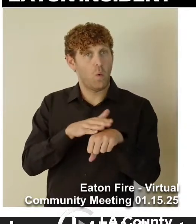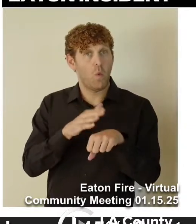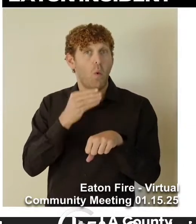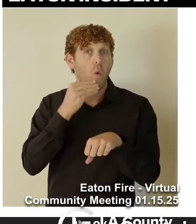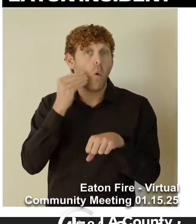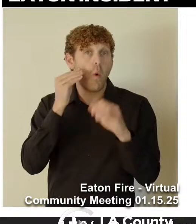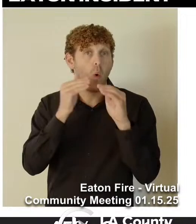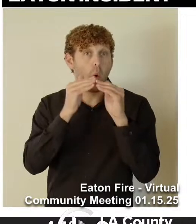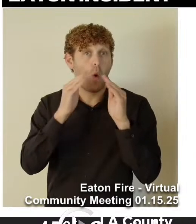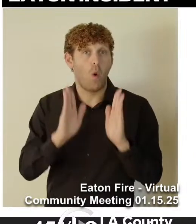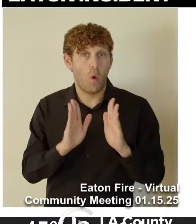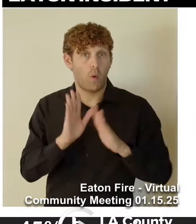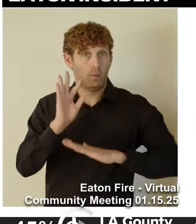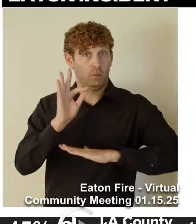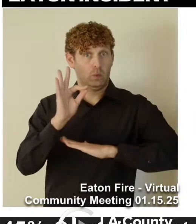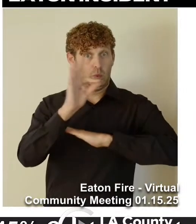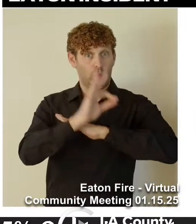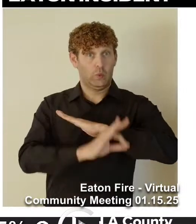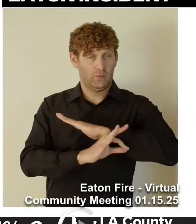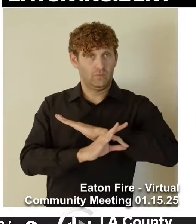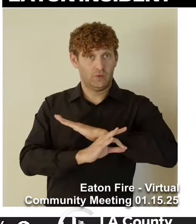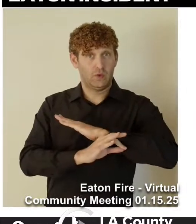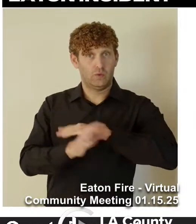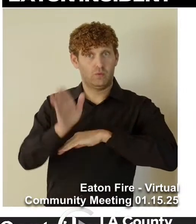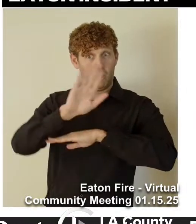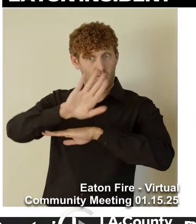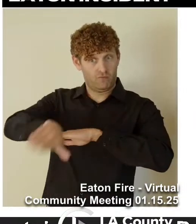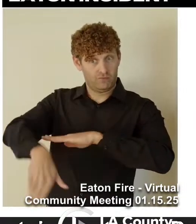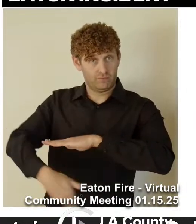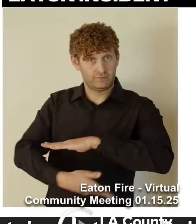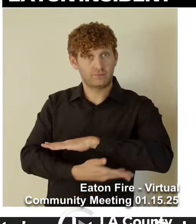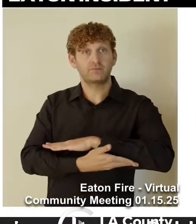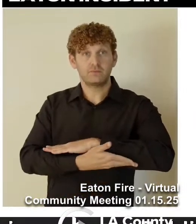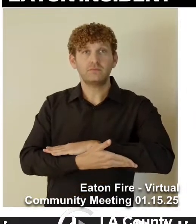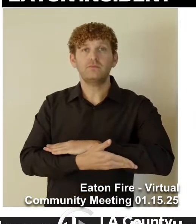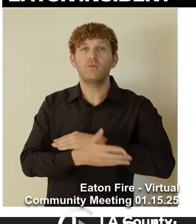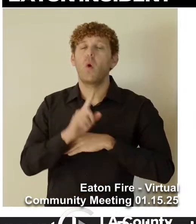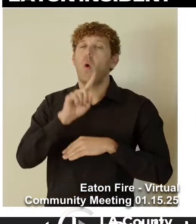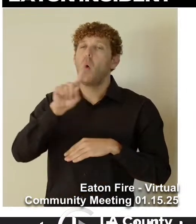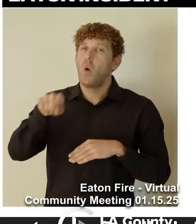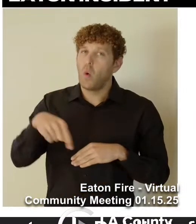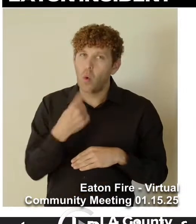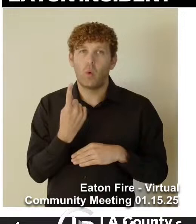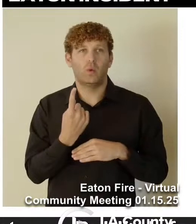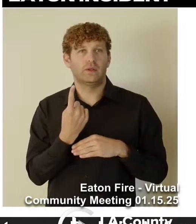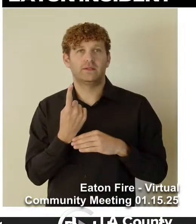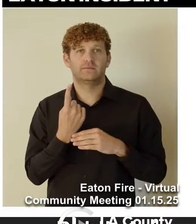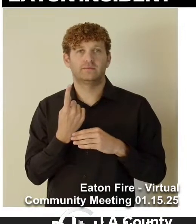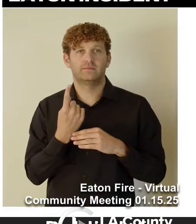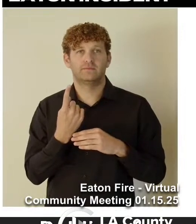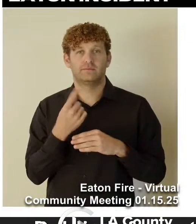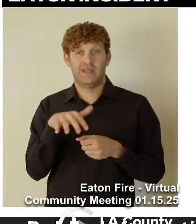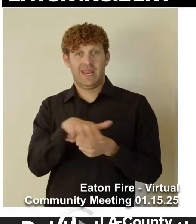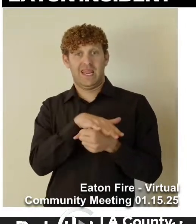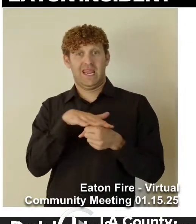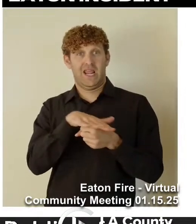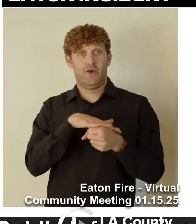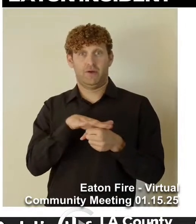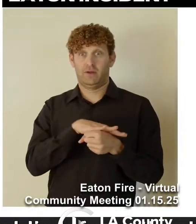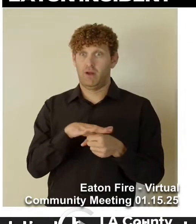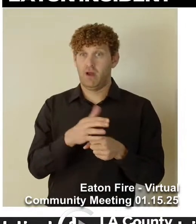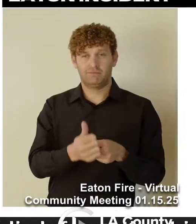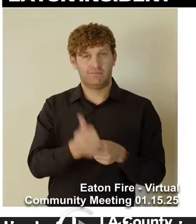6 p.m. to 6 a.m., and it's only for the evacuation ordered areas throughout